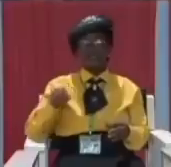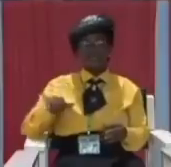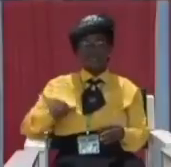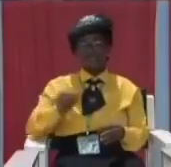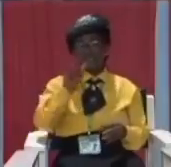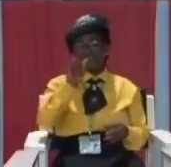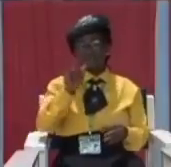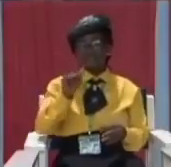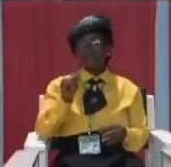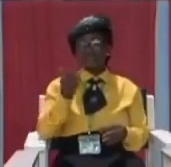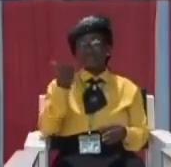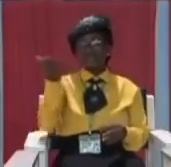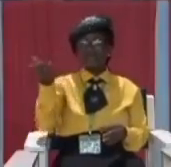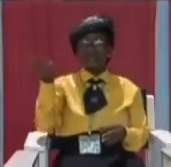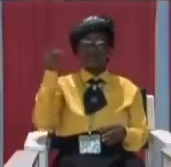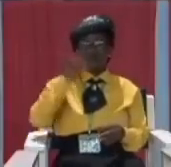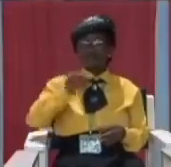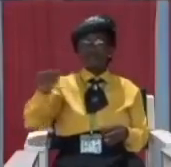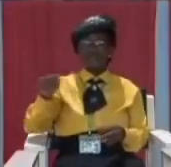There was a daughter of mine